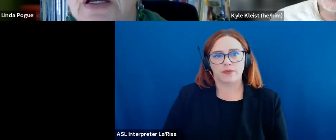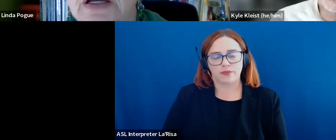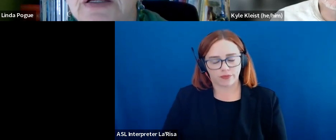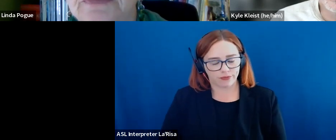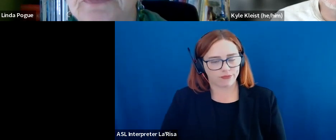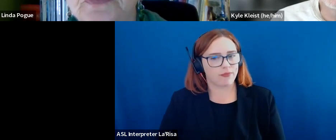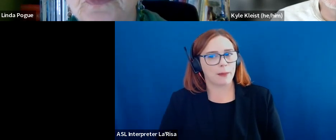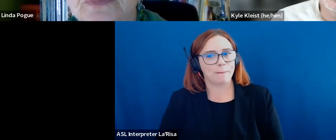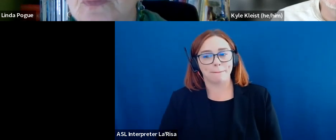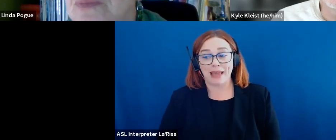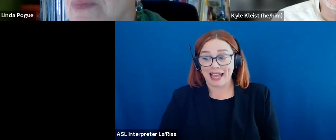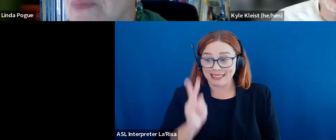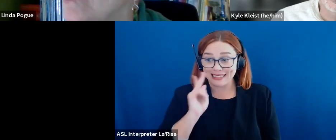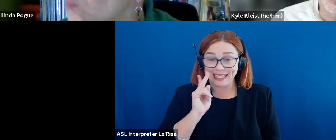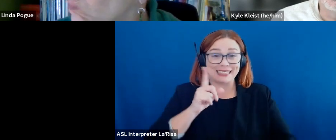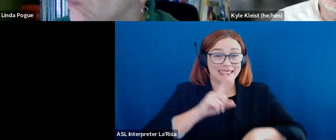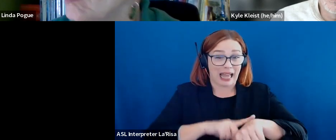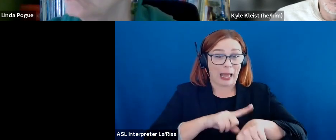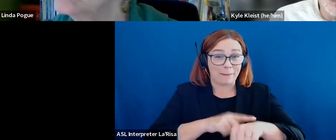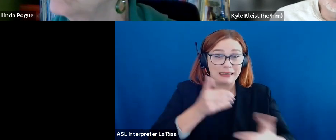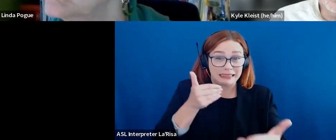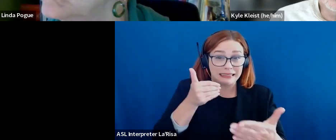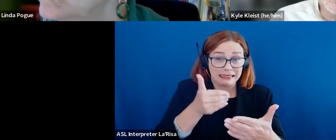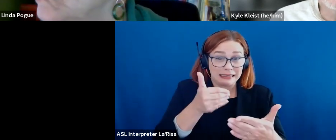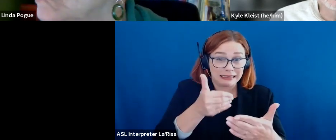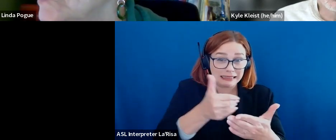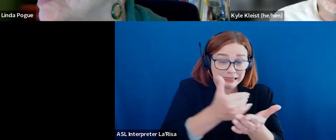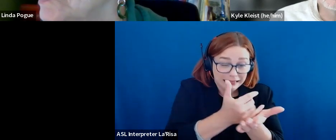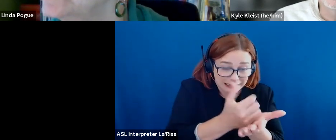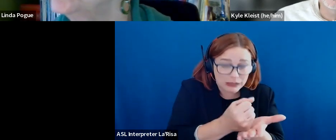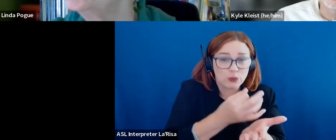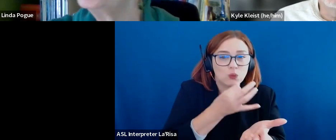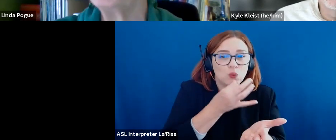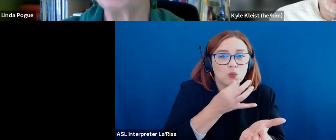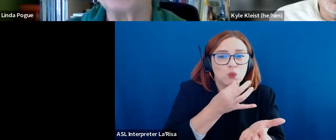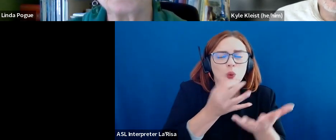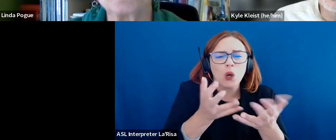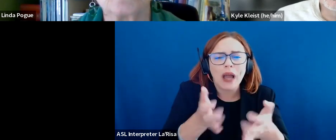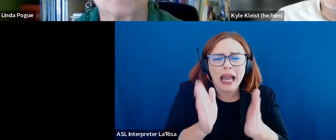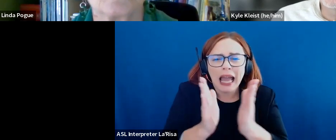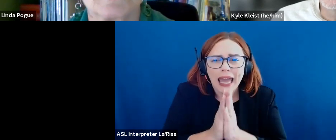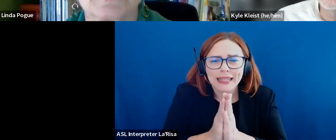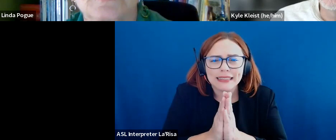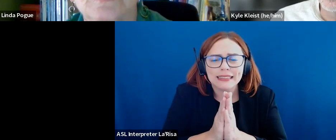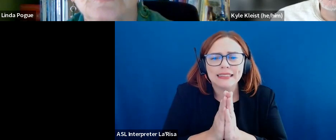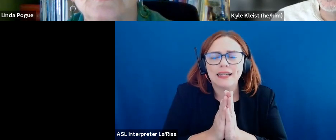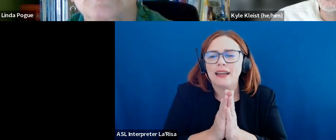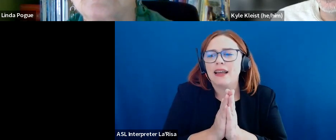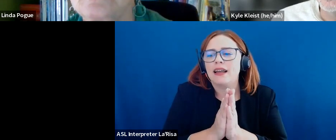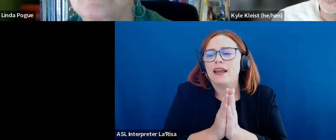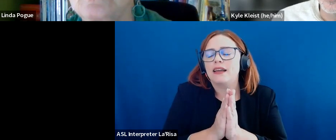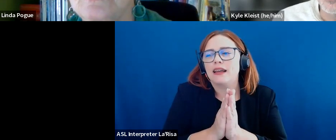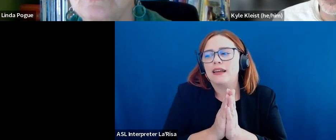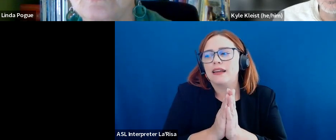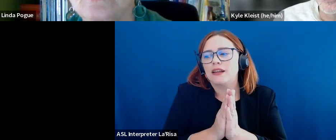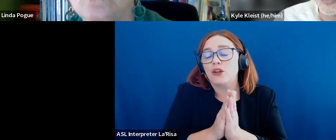So I see our time is running short. I wanted to ask the question, what are some ways you could use volunteers at